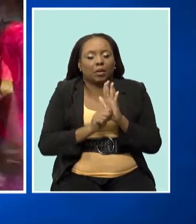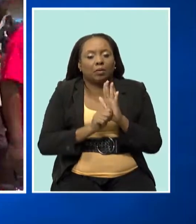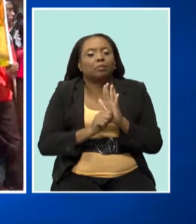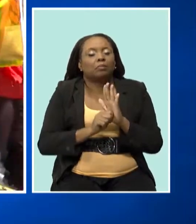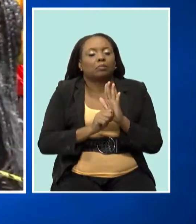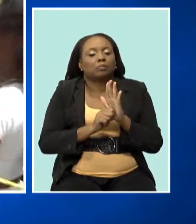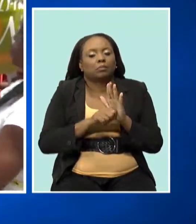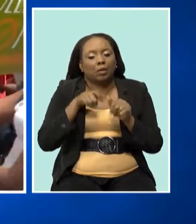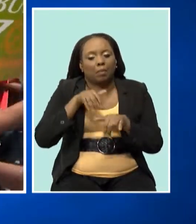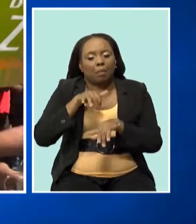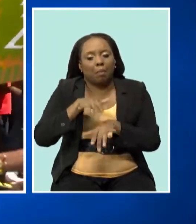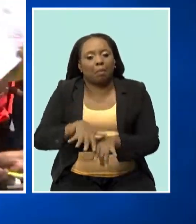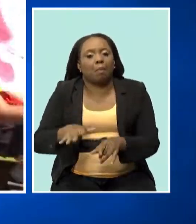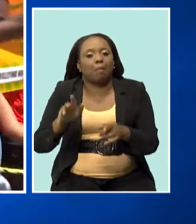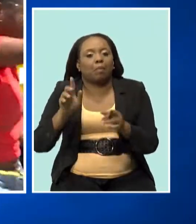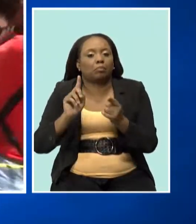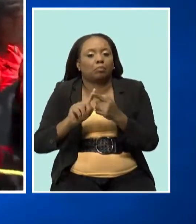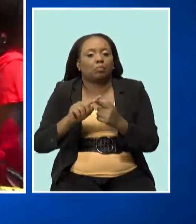intending or we're not breaking any laws.